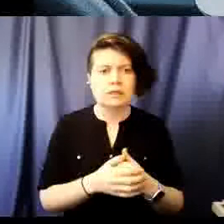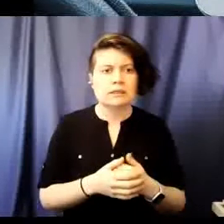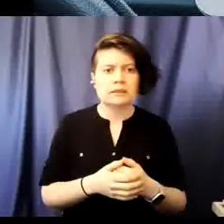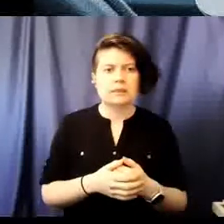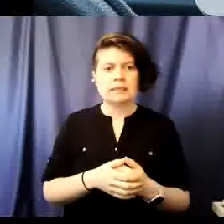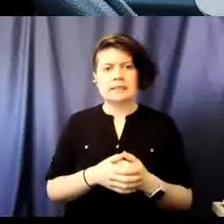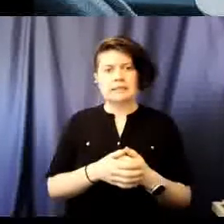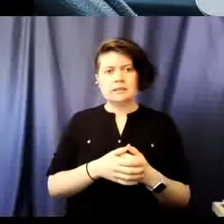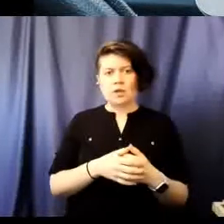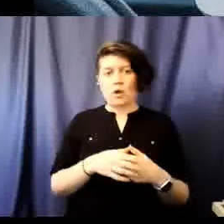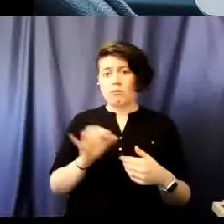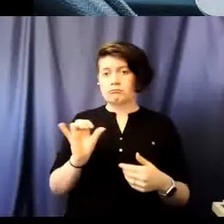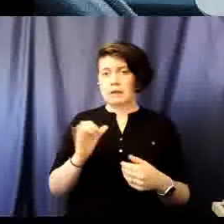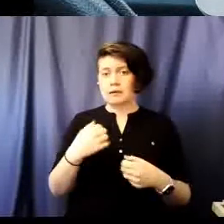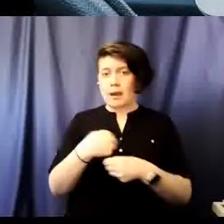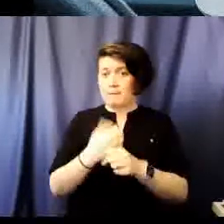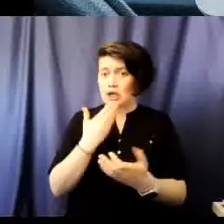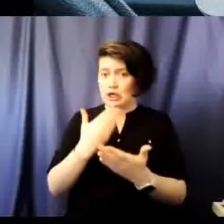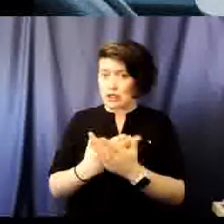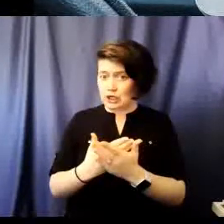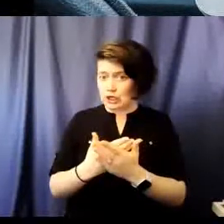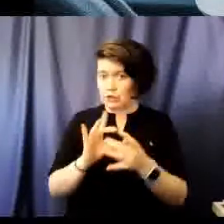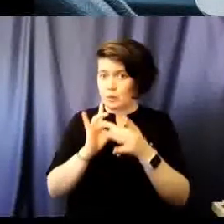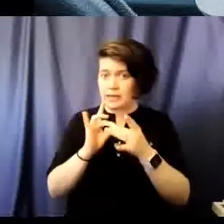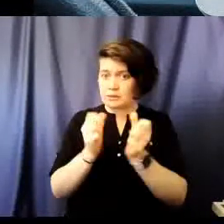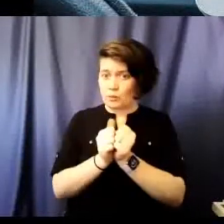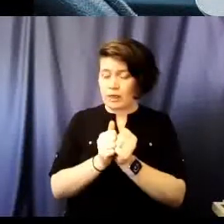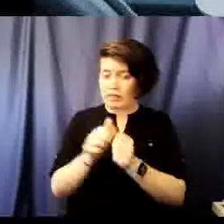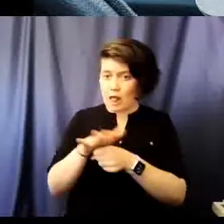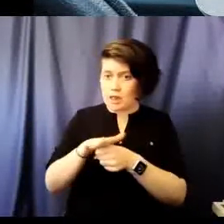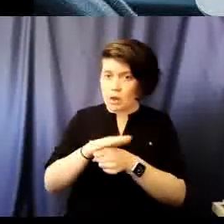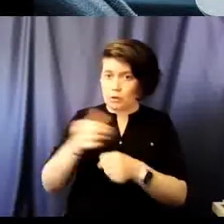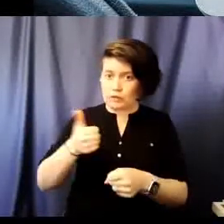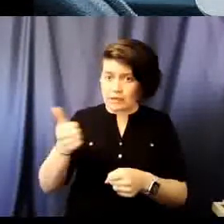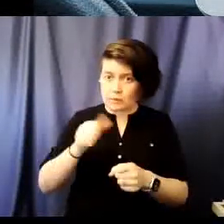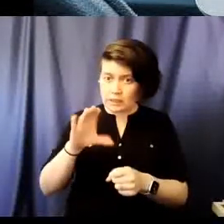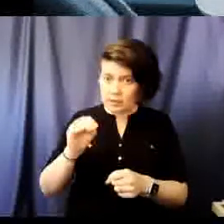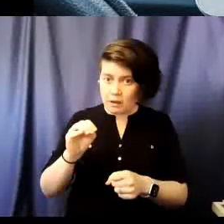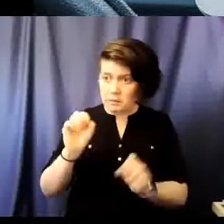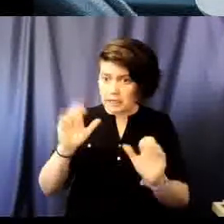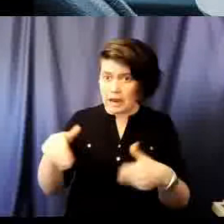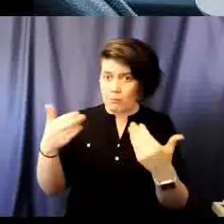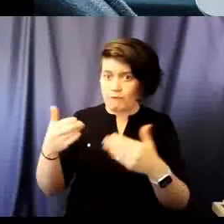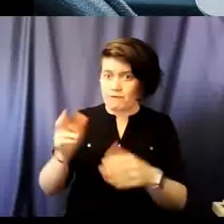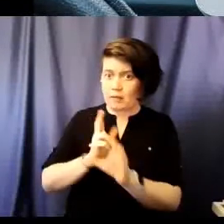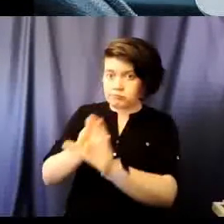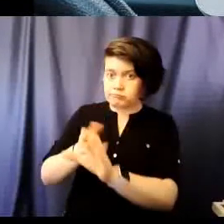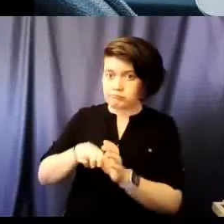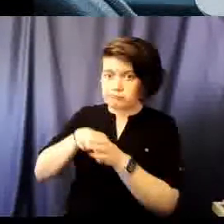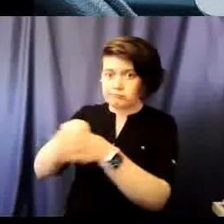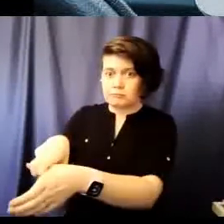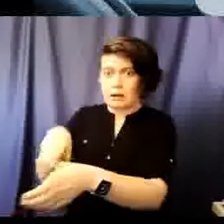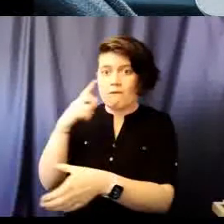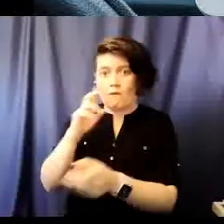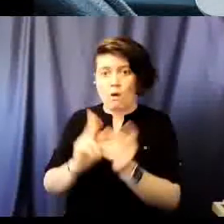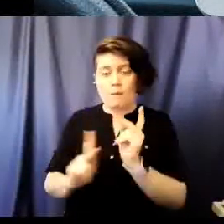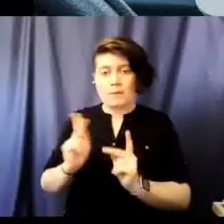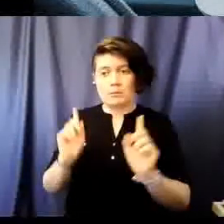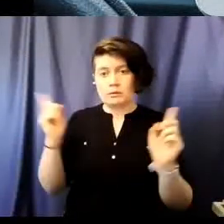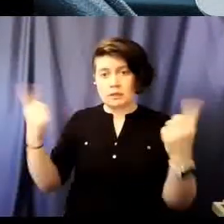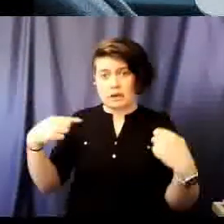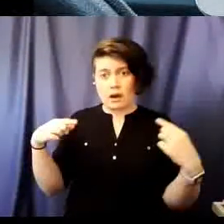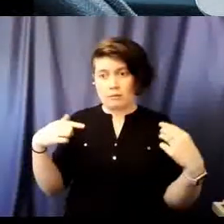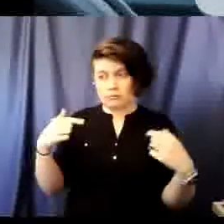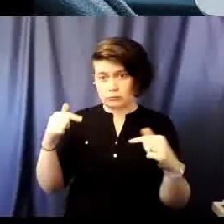a relationship with the local transportation company in your town to provide rides for participants coming and going to the support